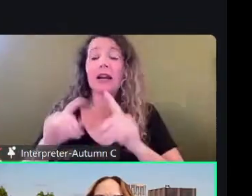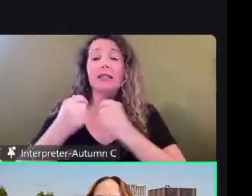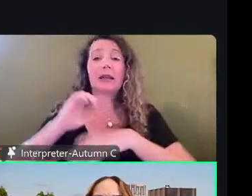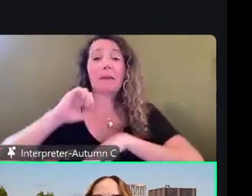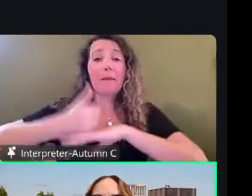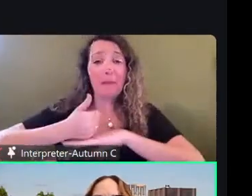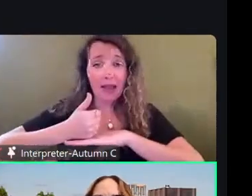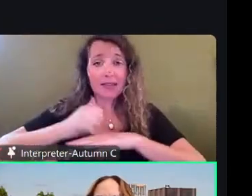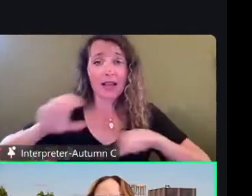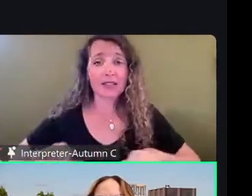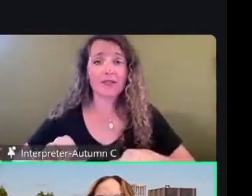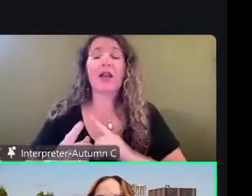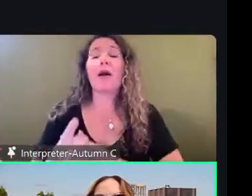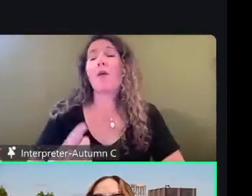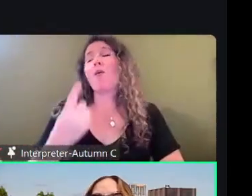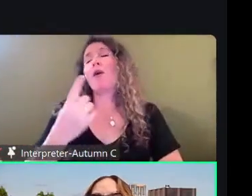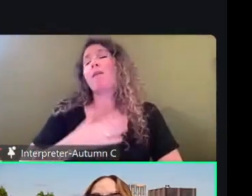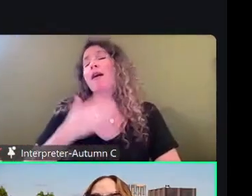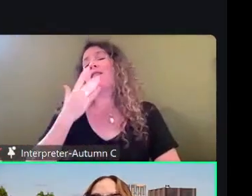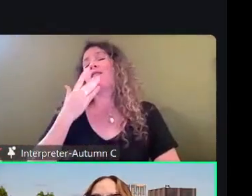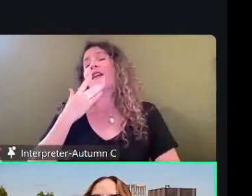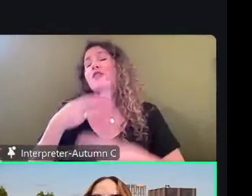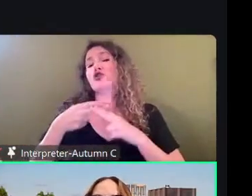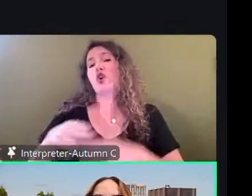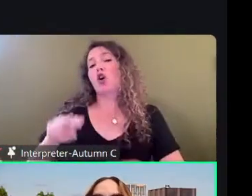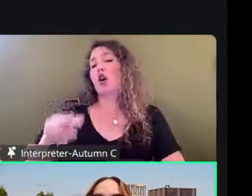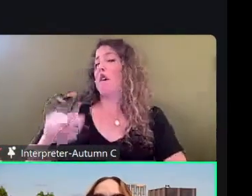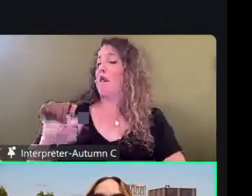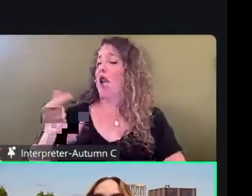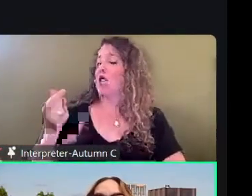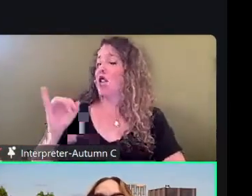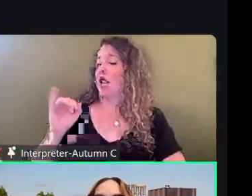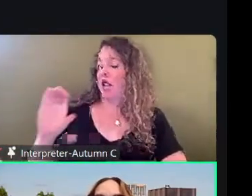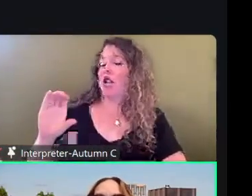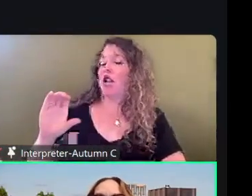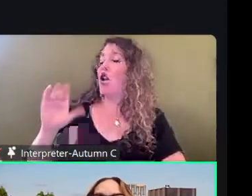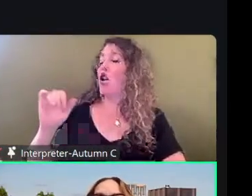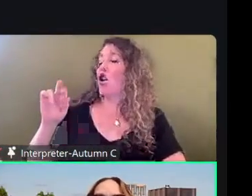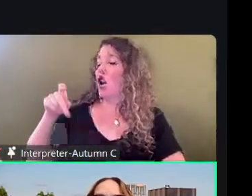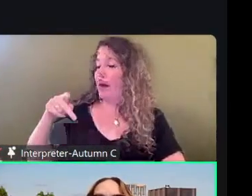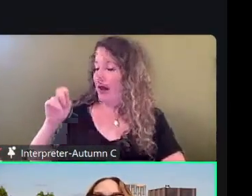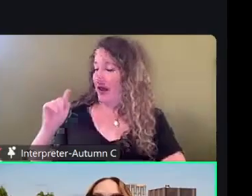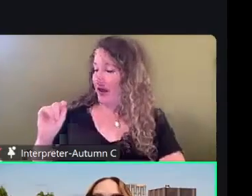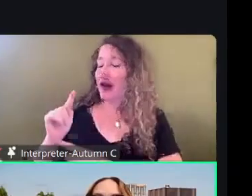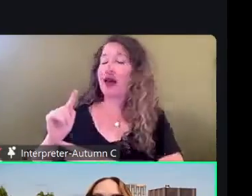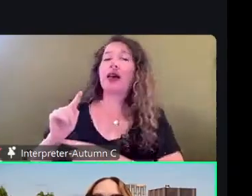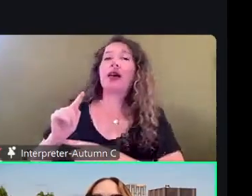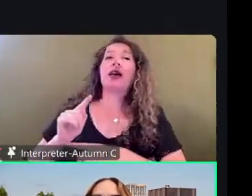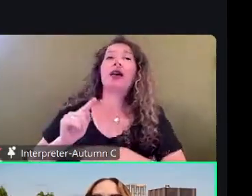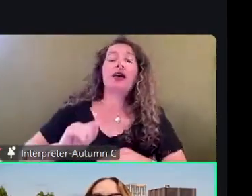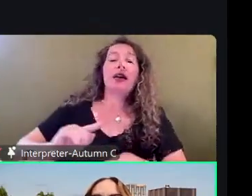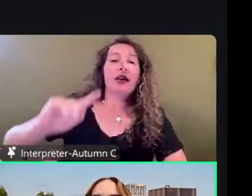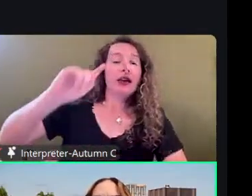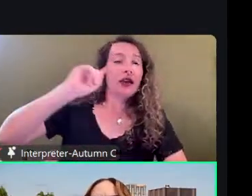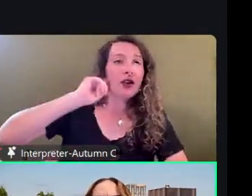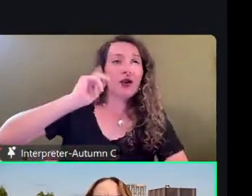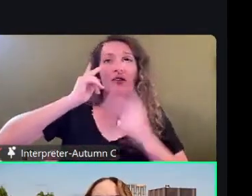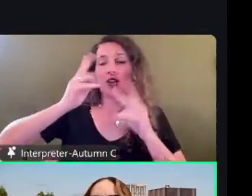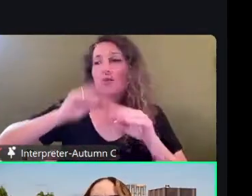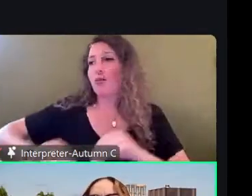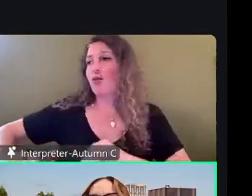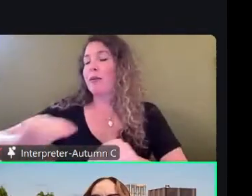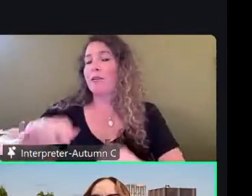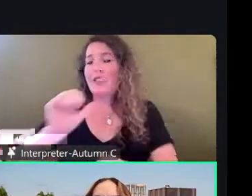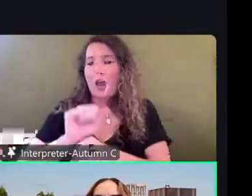one of my favorite, the magic carpet. And here we give them a simulation where we change their vision, hearing, or movement, and they work together to flip